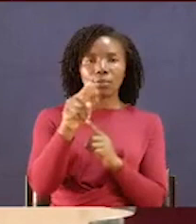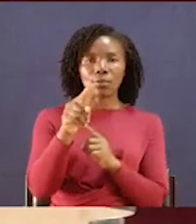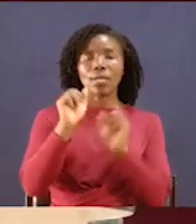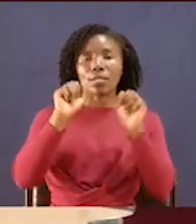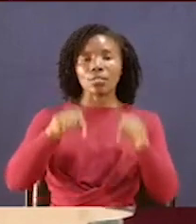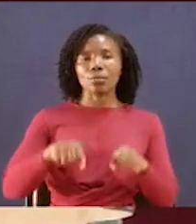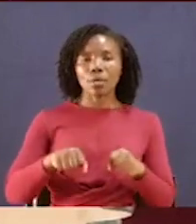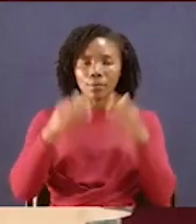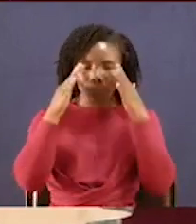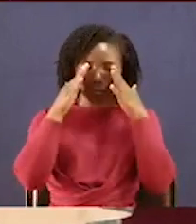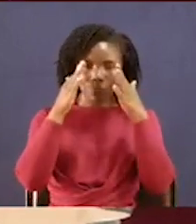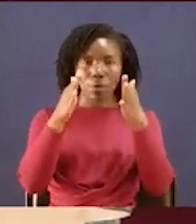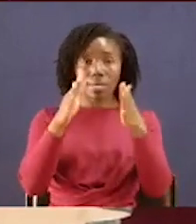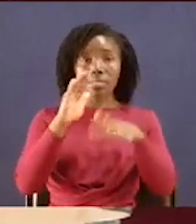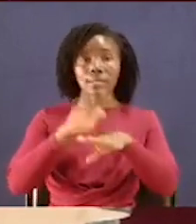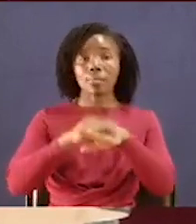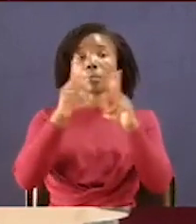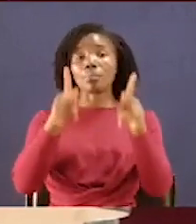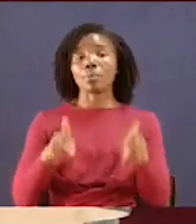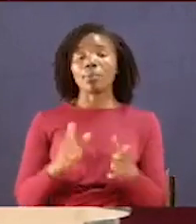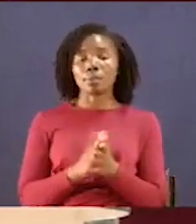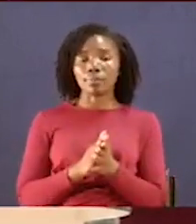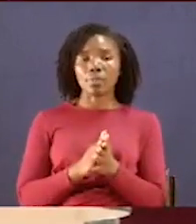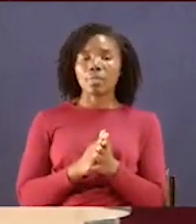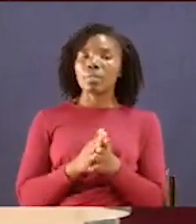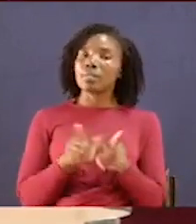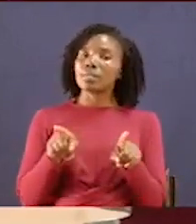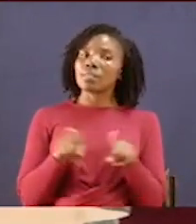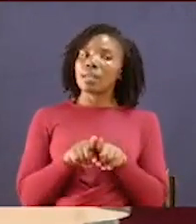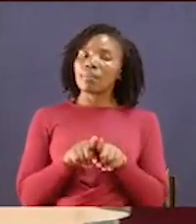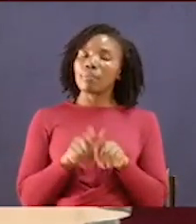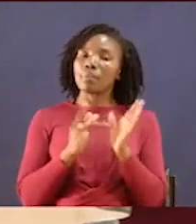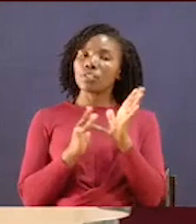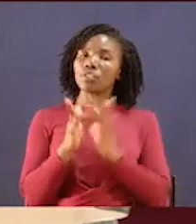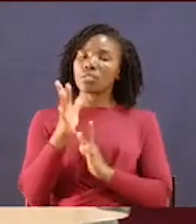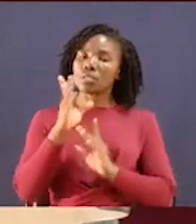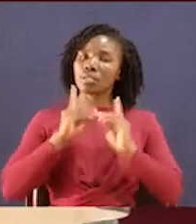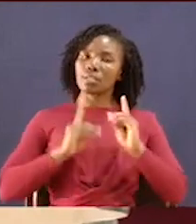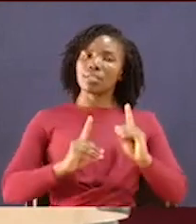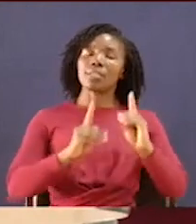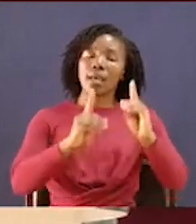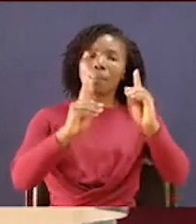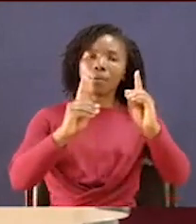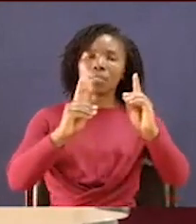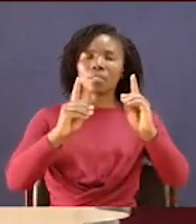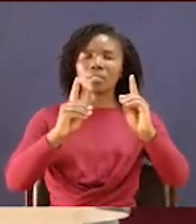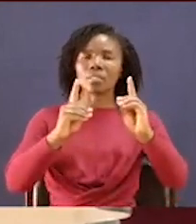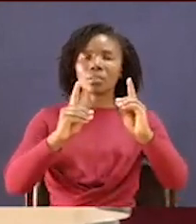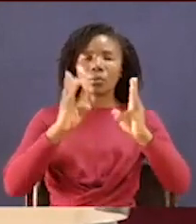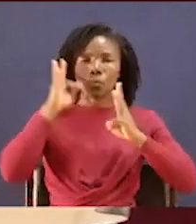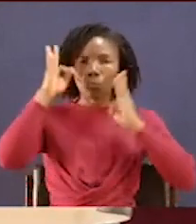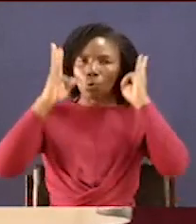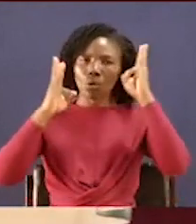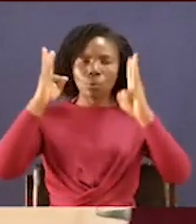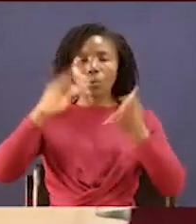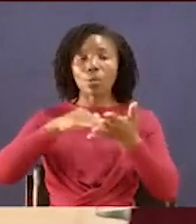keep your eyes on people. So these disciples of Jesus were more concerned about food